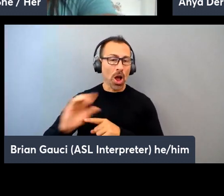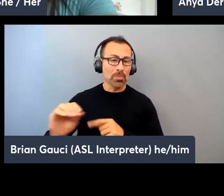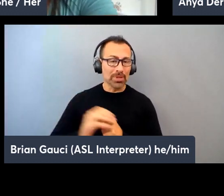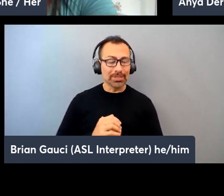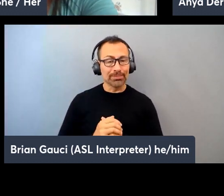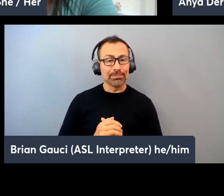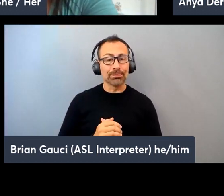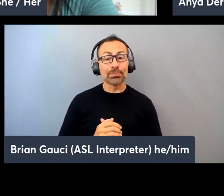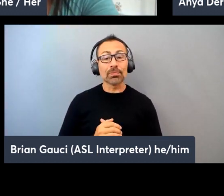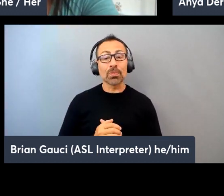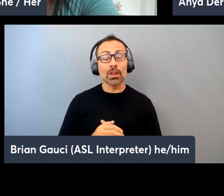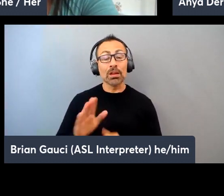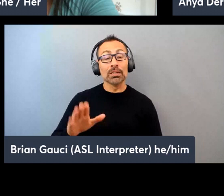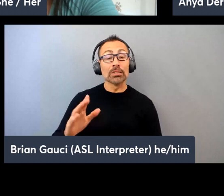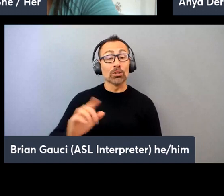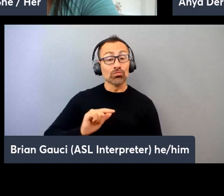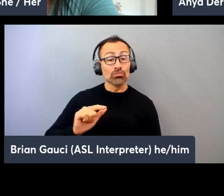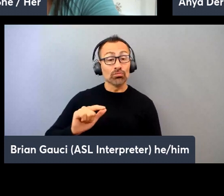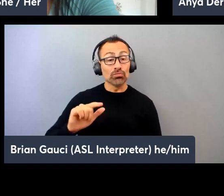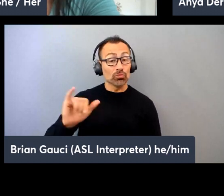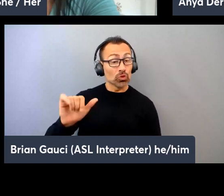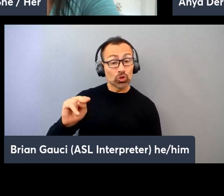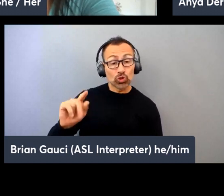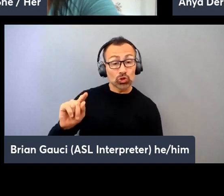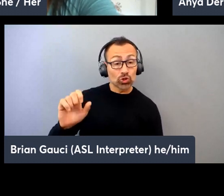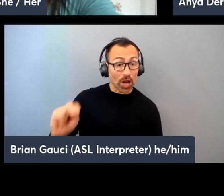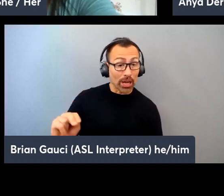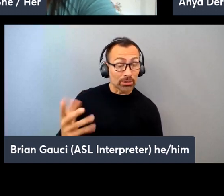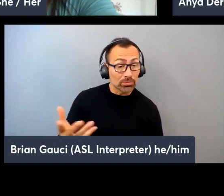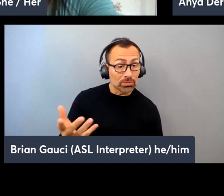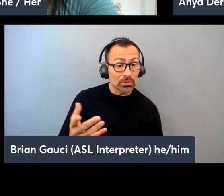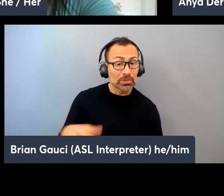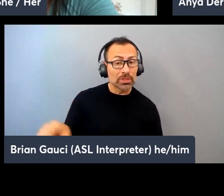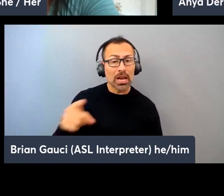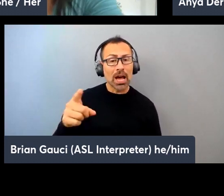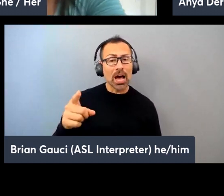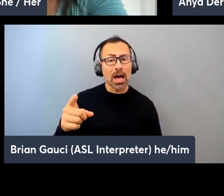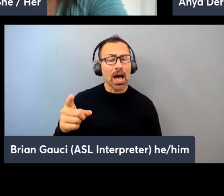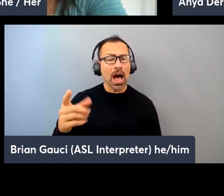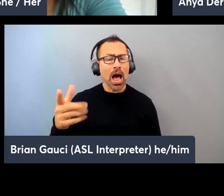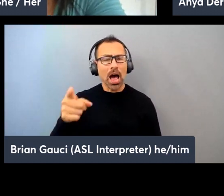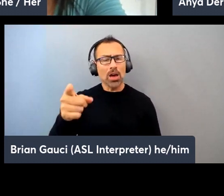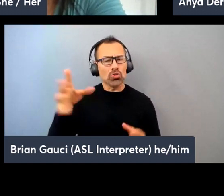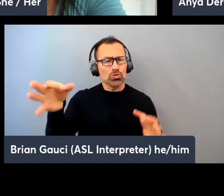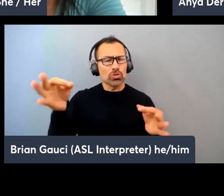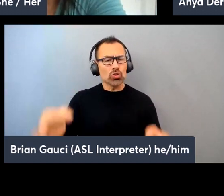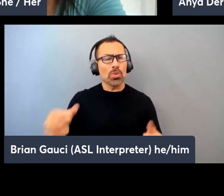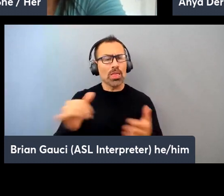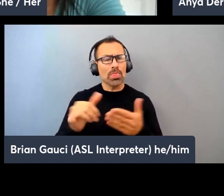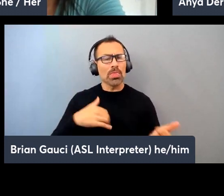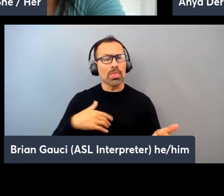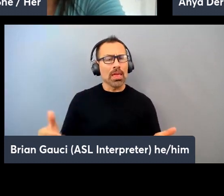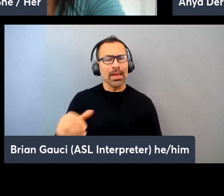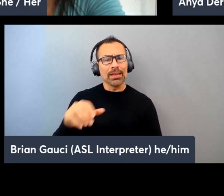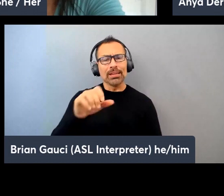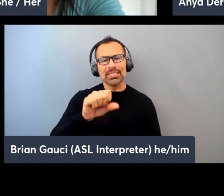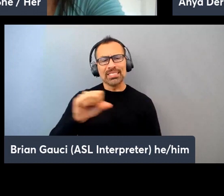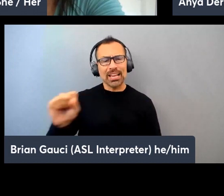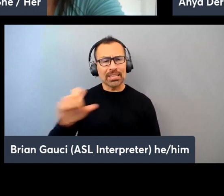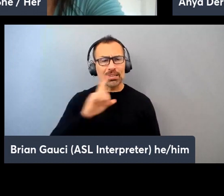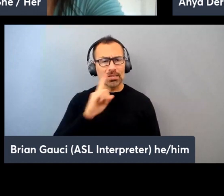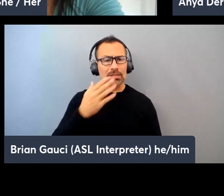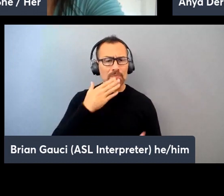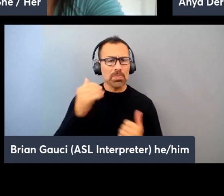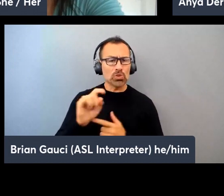So, Jonathan, how did you determine StackSets is the best tool for your use case, and can you walk us